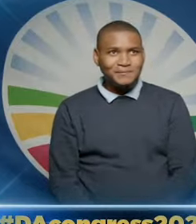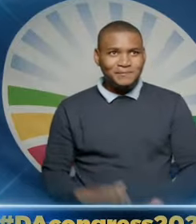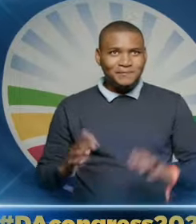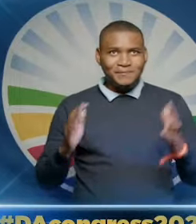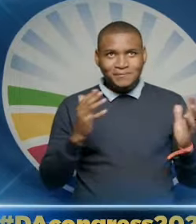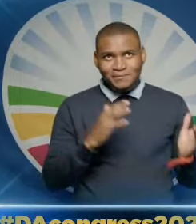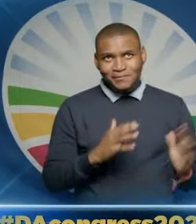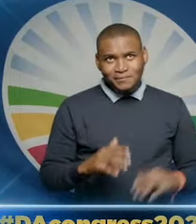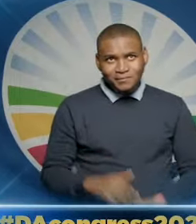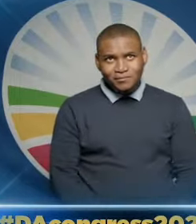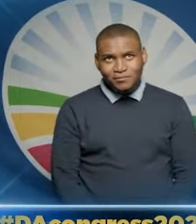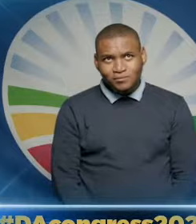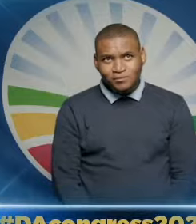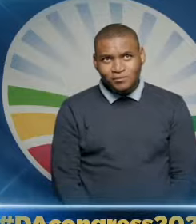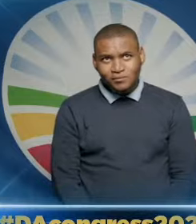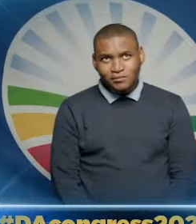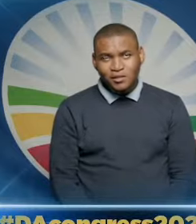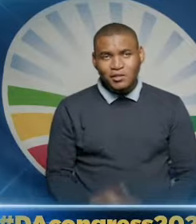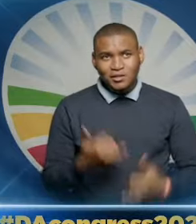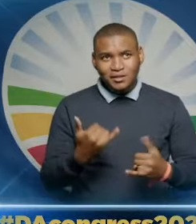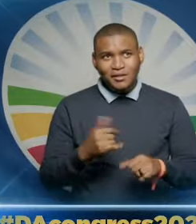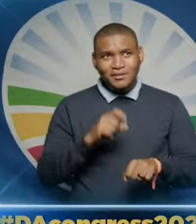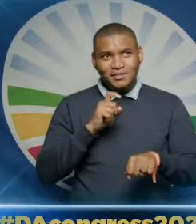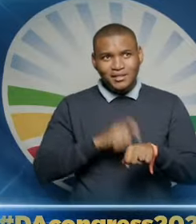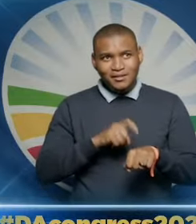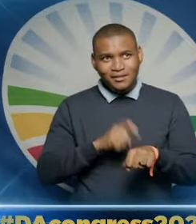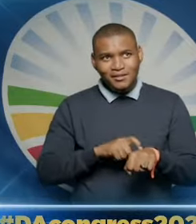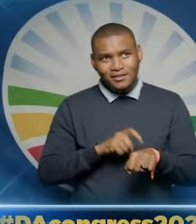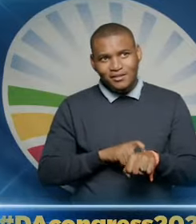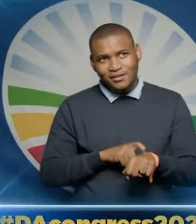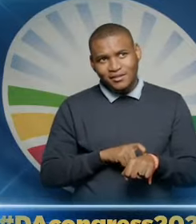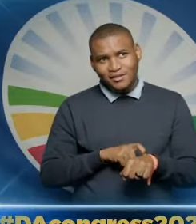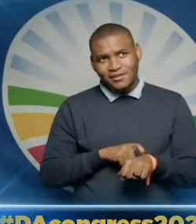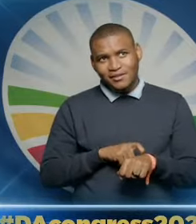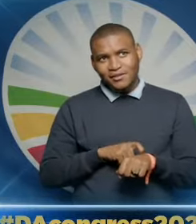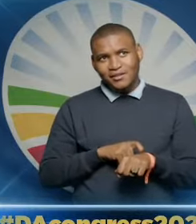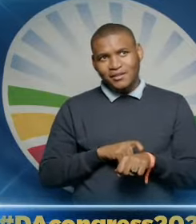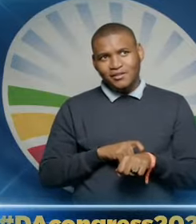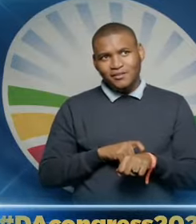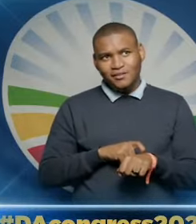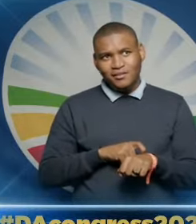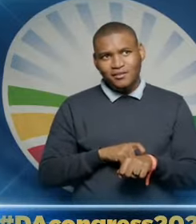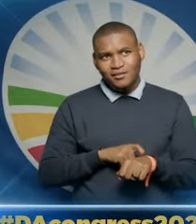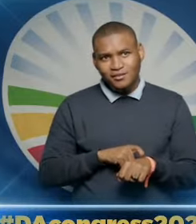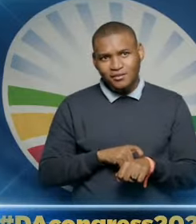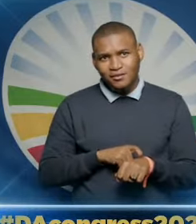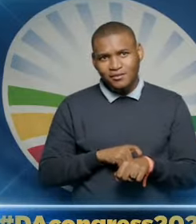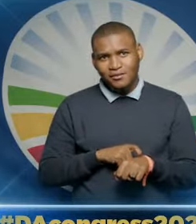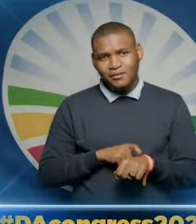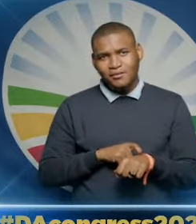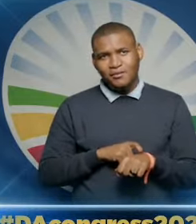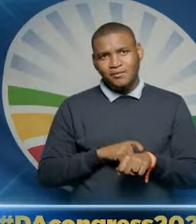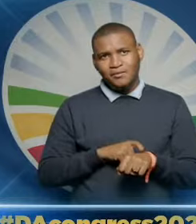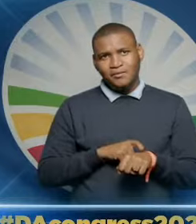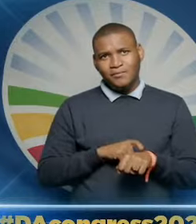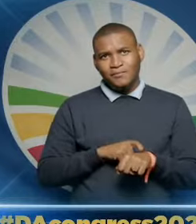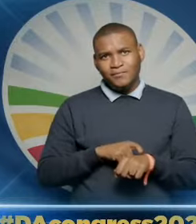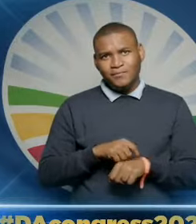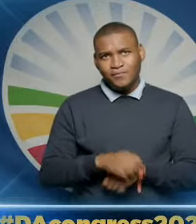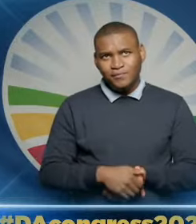En nou is die tyd vir die DA te wees 'n party van die nasionale